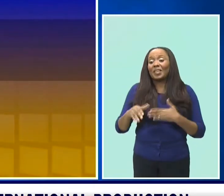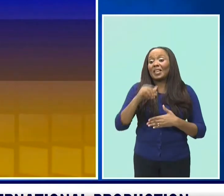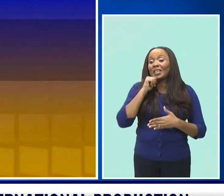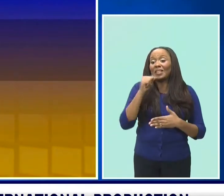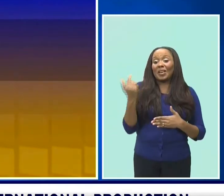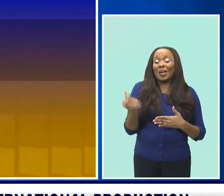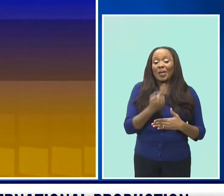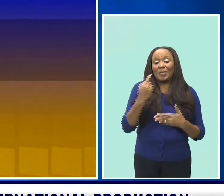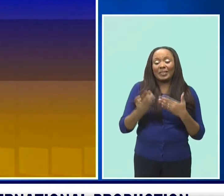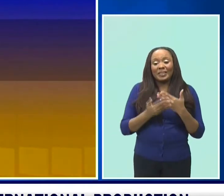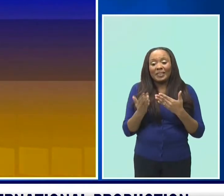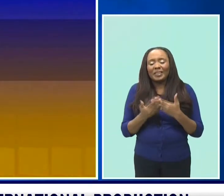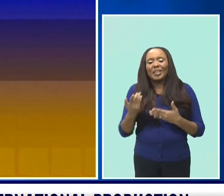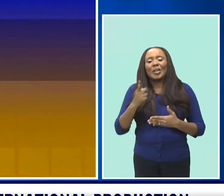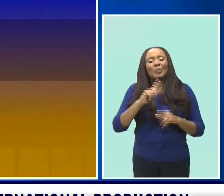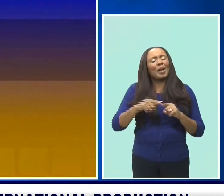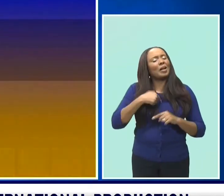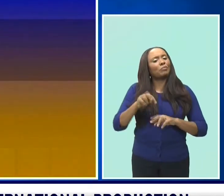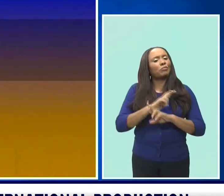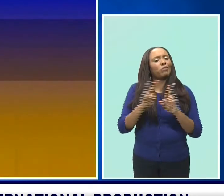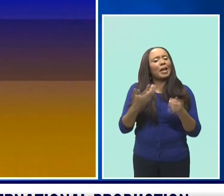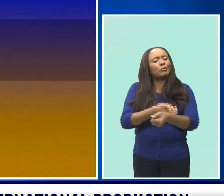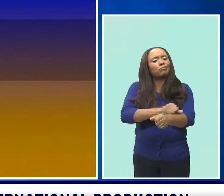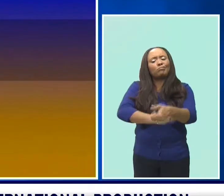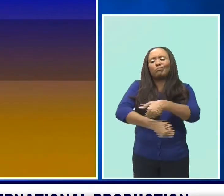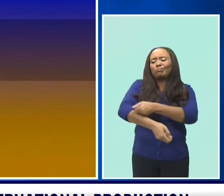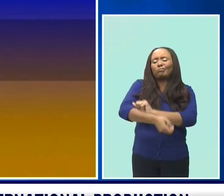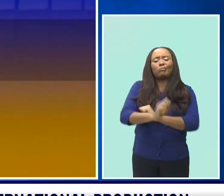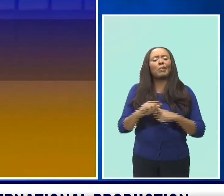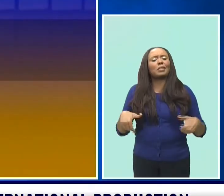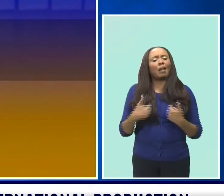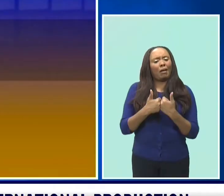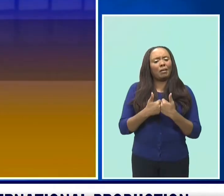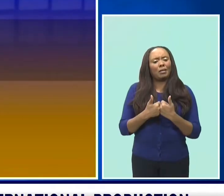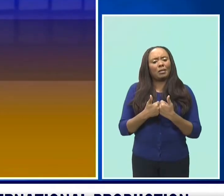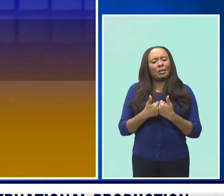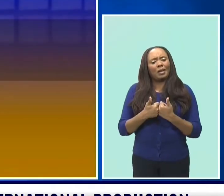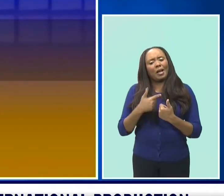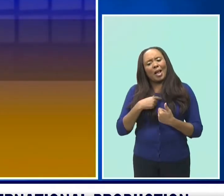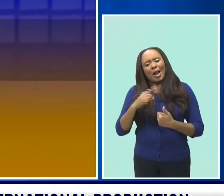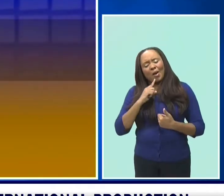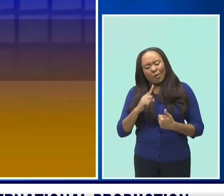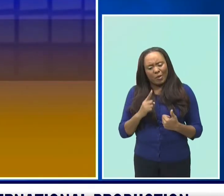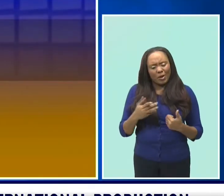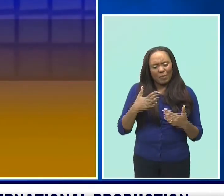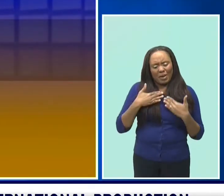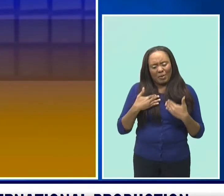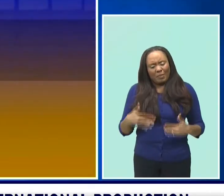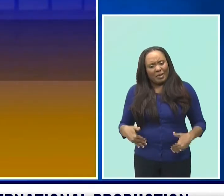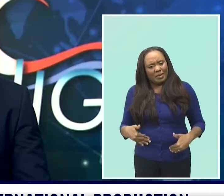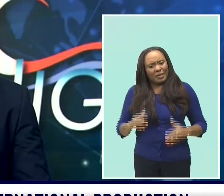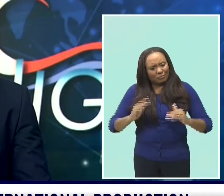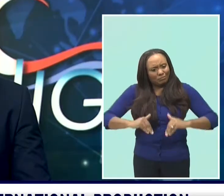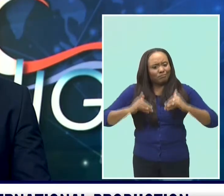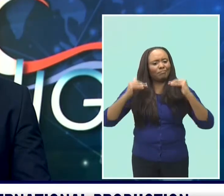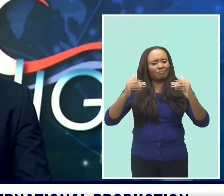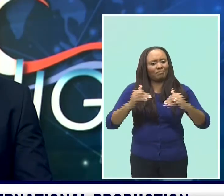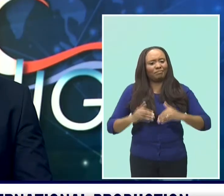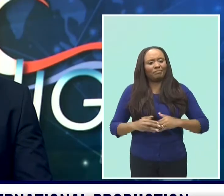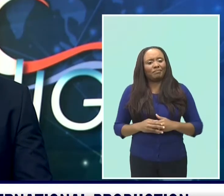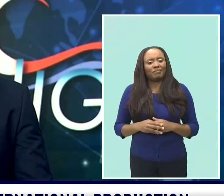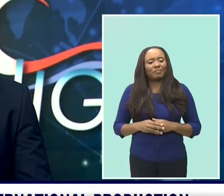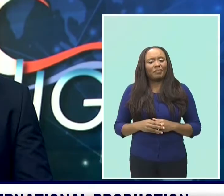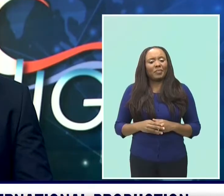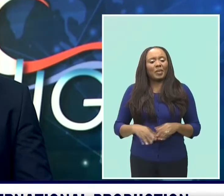but I am up for the challenge, and I am up for, pushing myself and my artistry and my body to the next level.